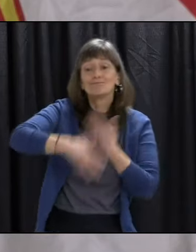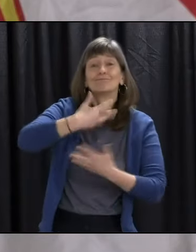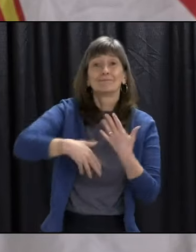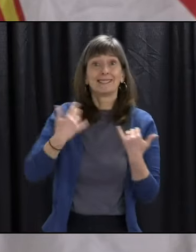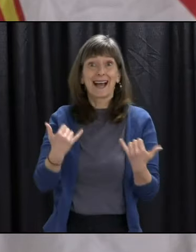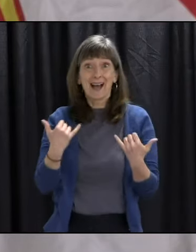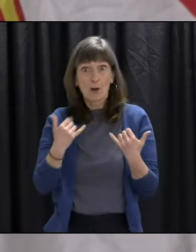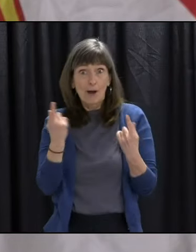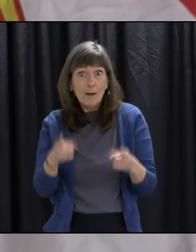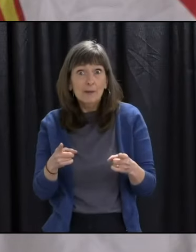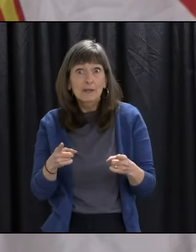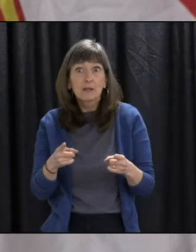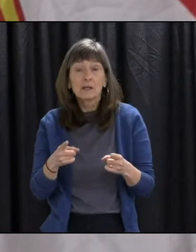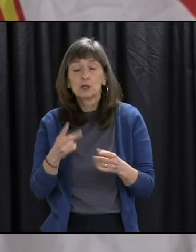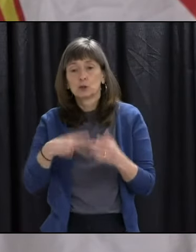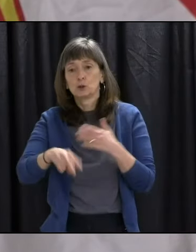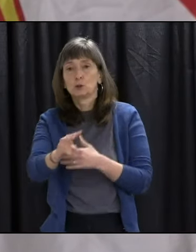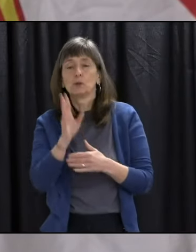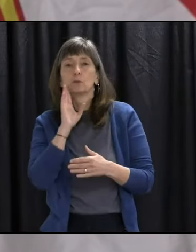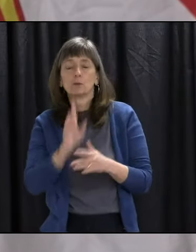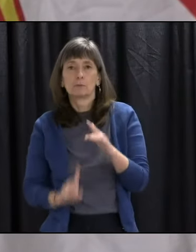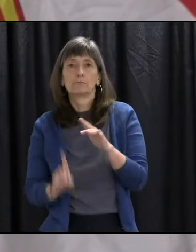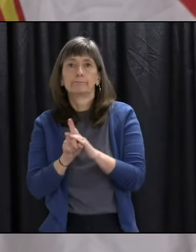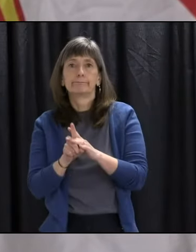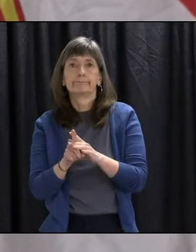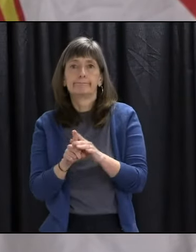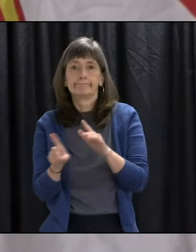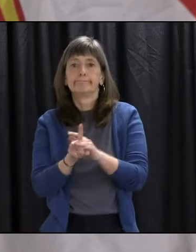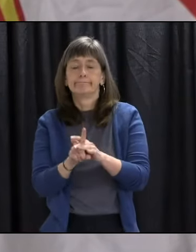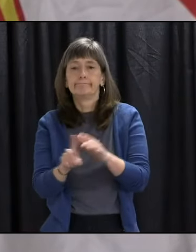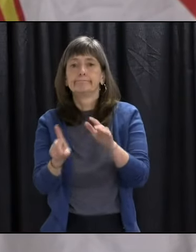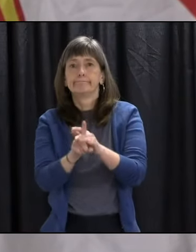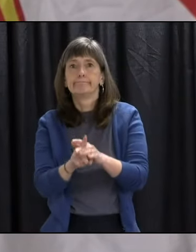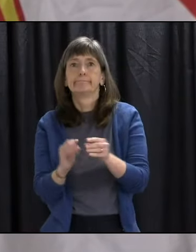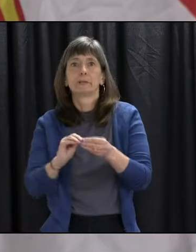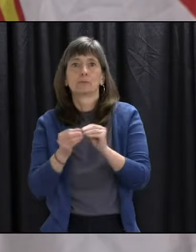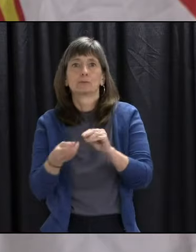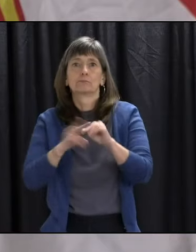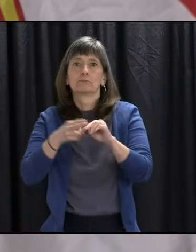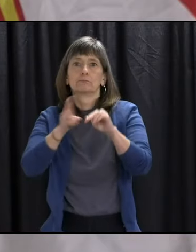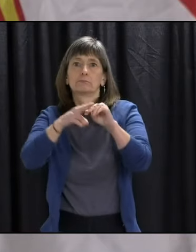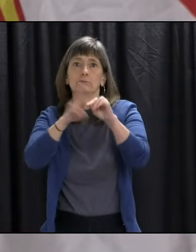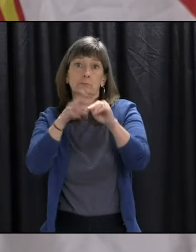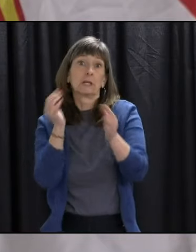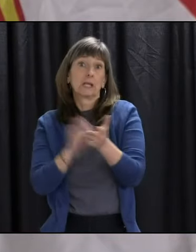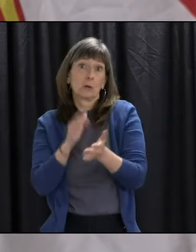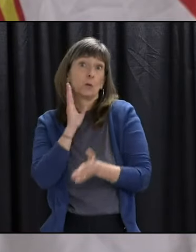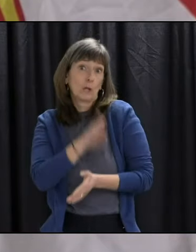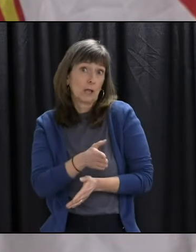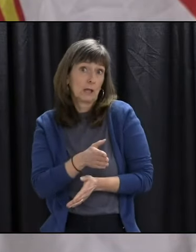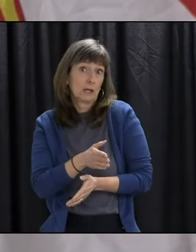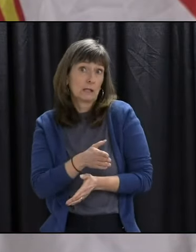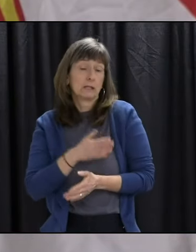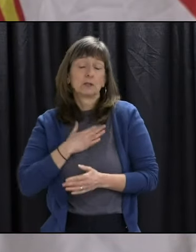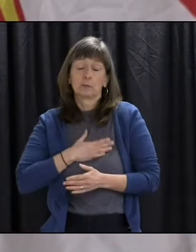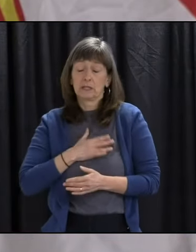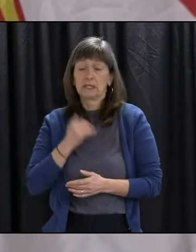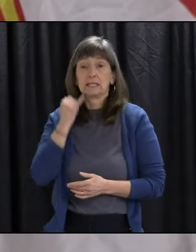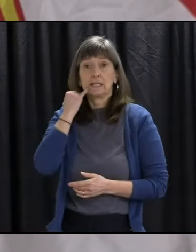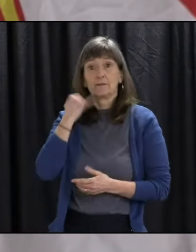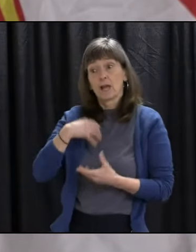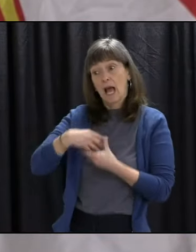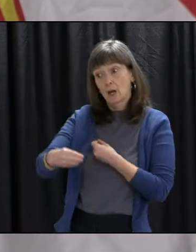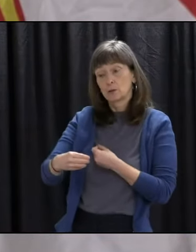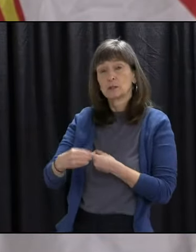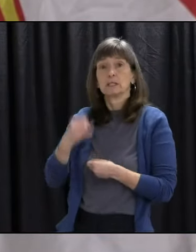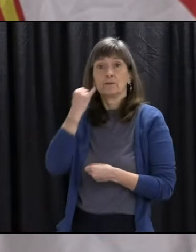please continue to adhere to the principles of physical distancing, do not go out unless it is essential, and stay home if you are unwell. As the